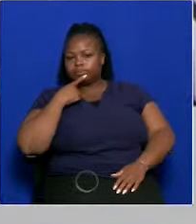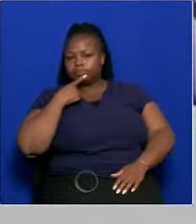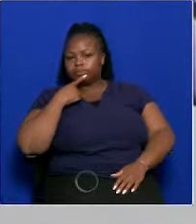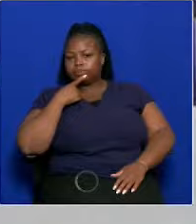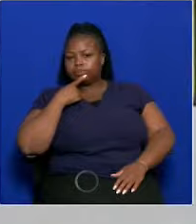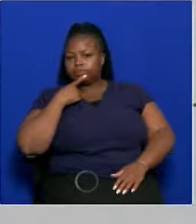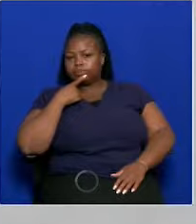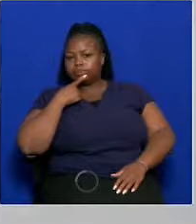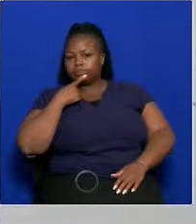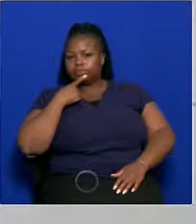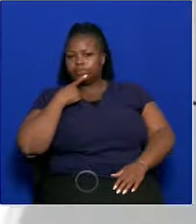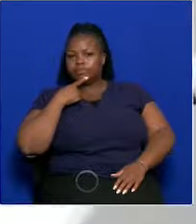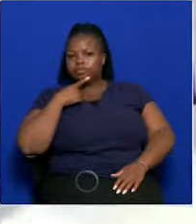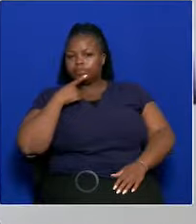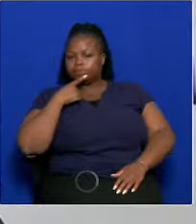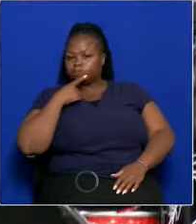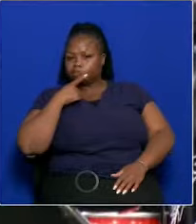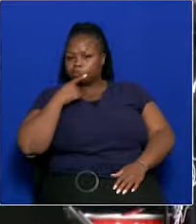Page